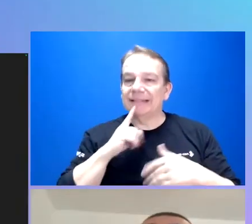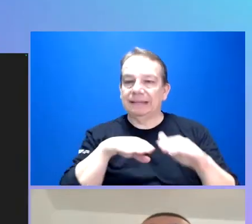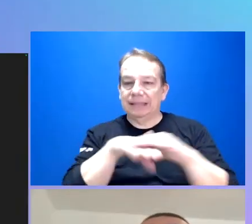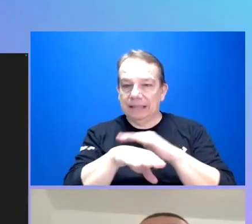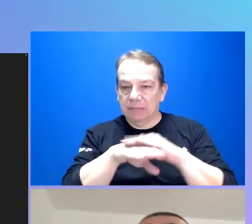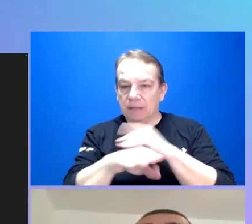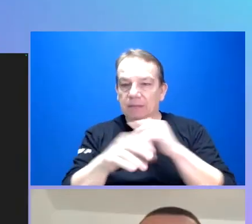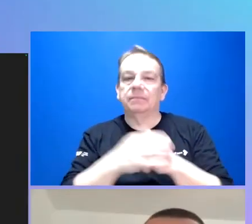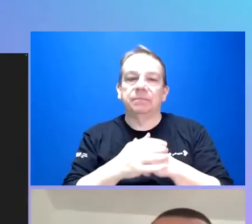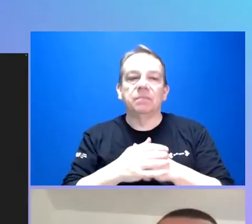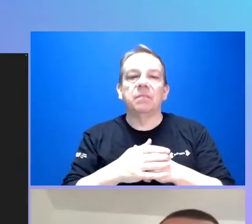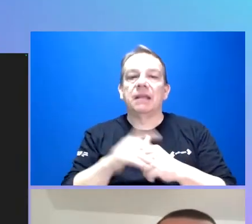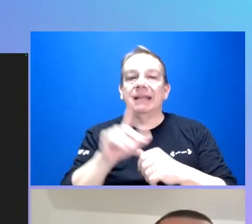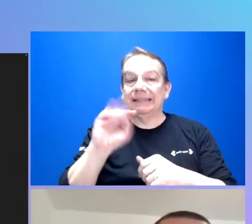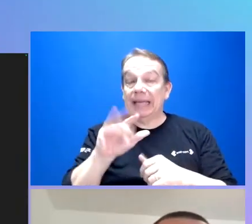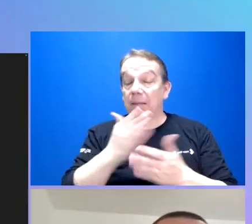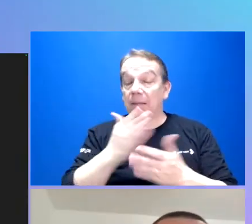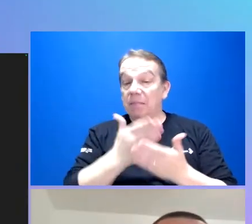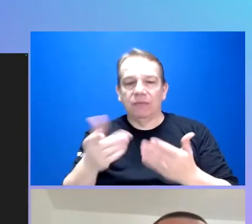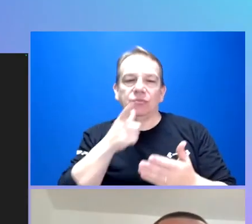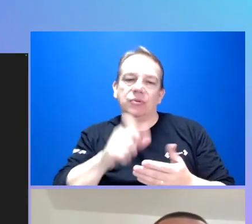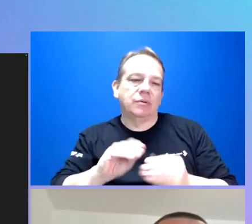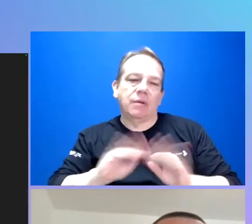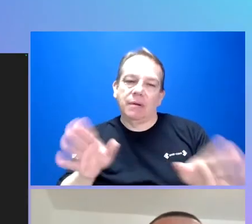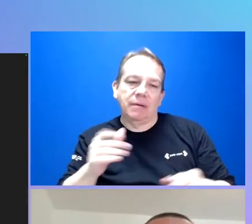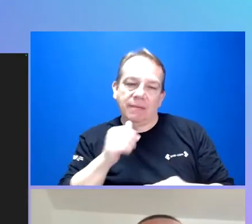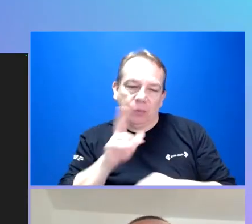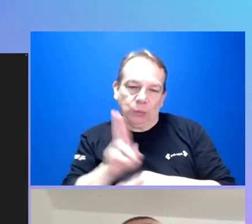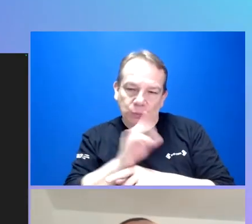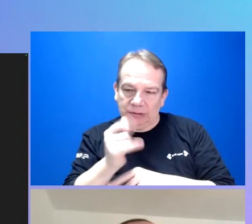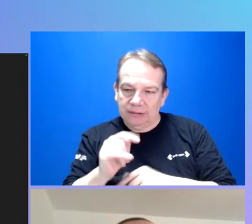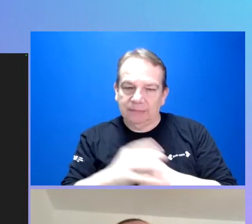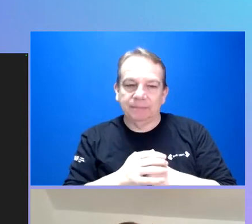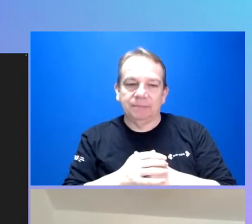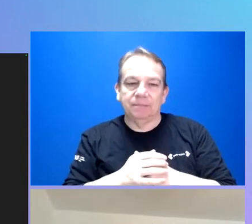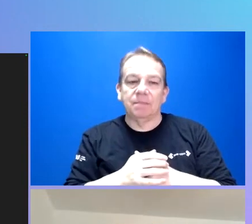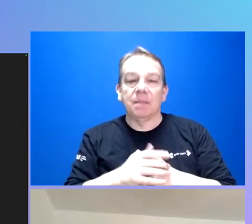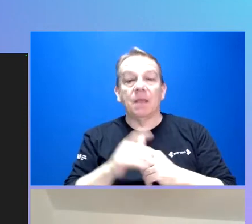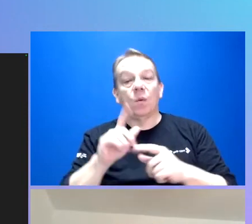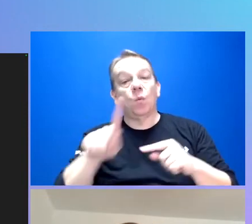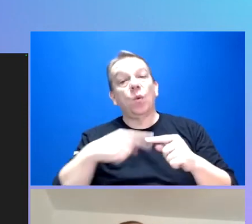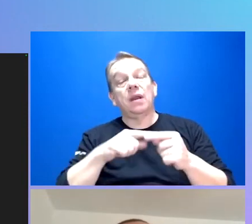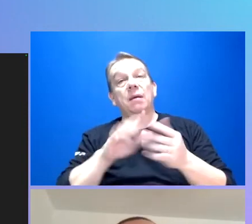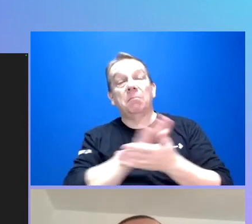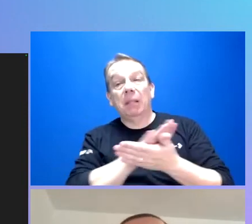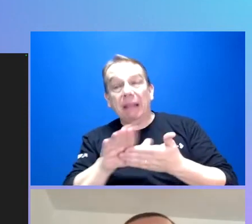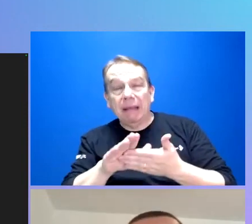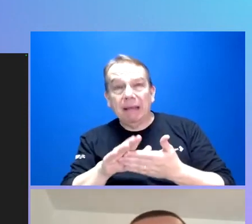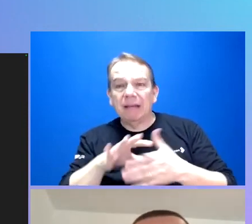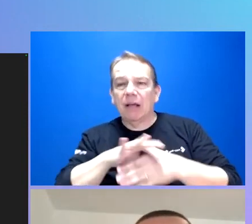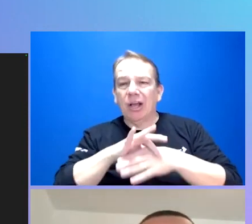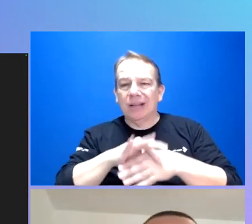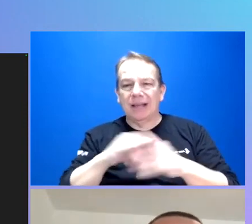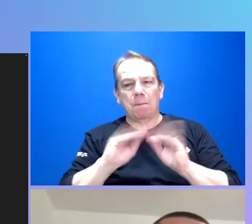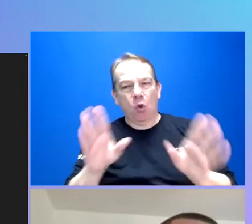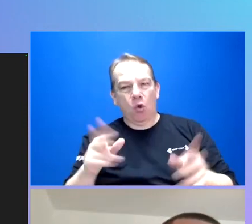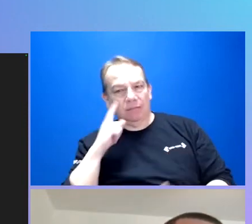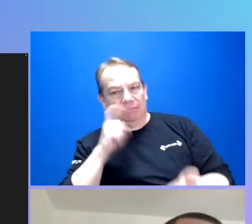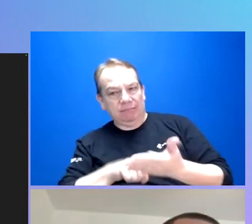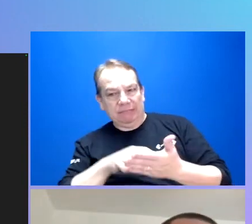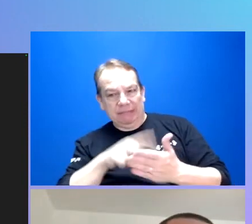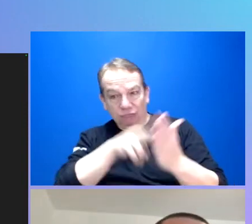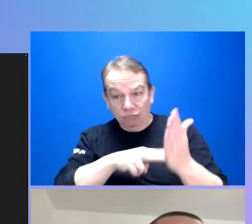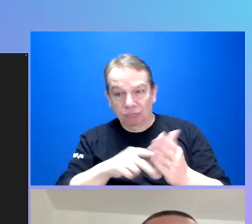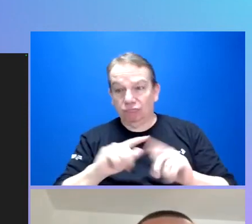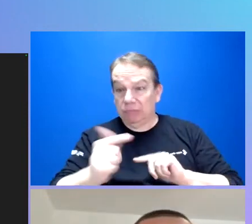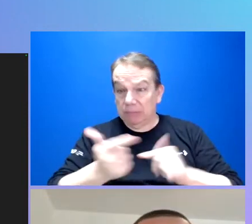certainly should not exist anywhere when this plain content is evidently more robust,